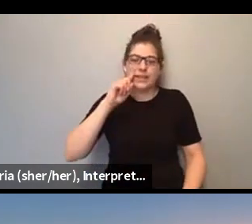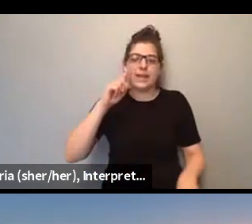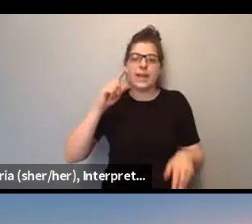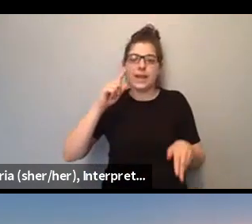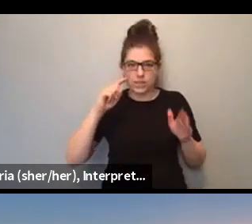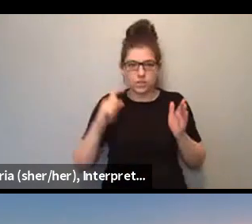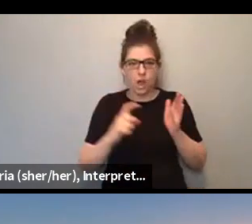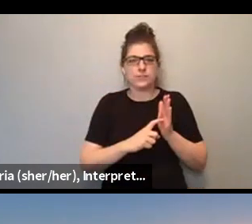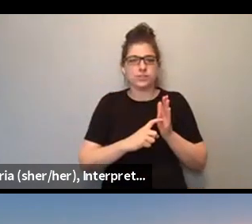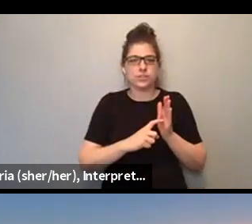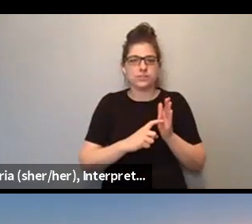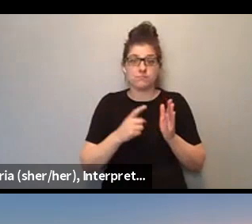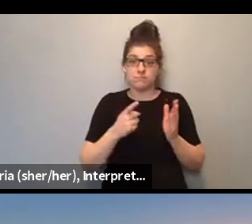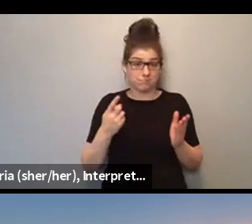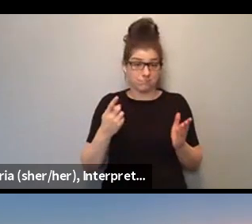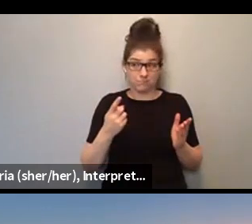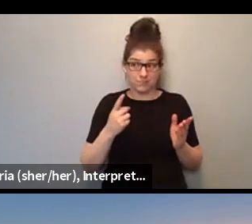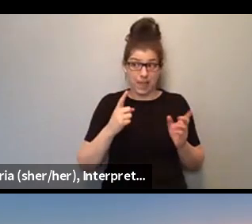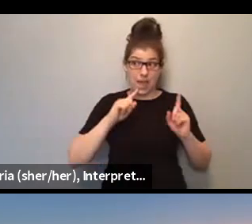don't have all the answers.